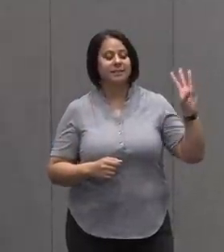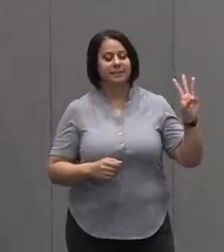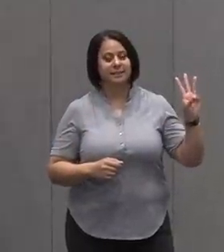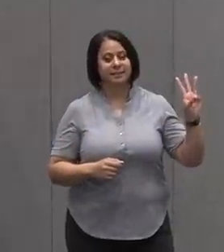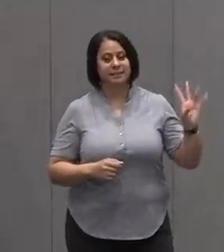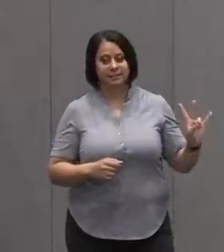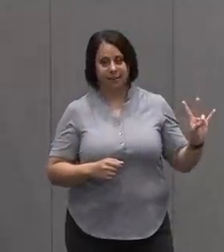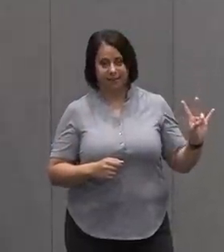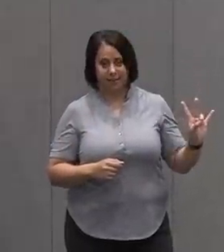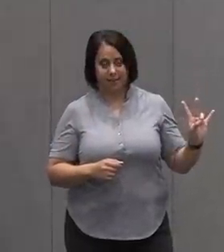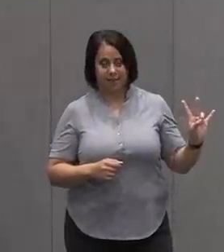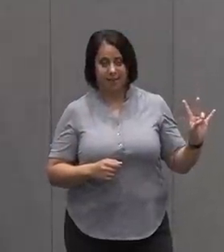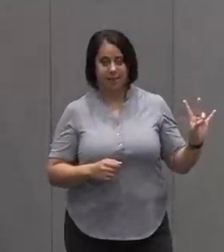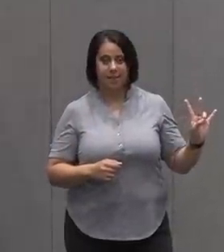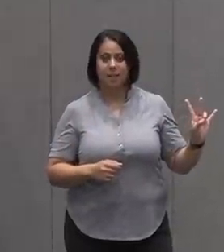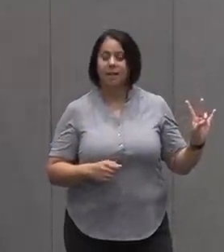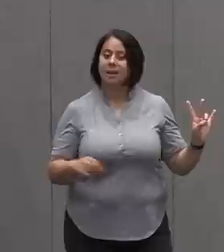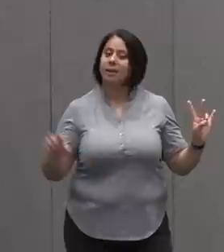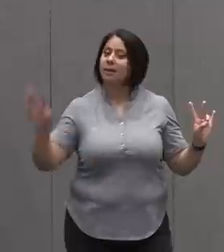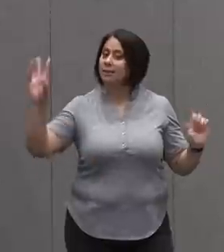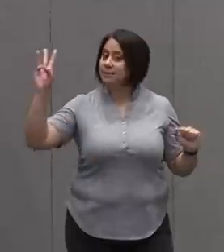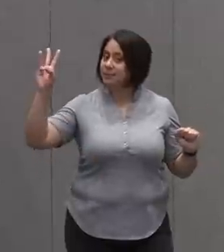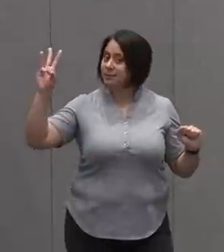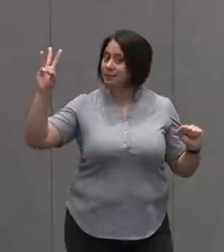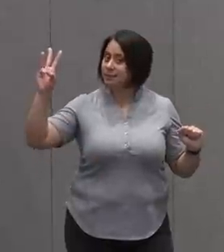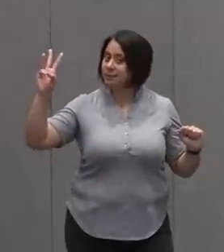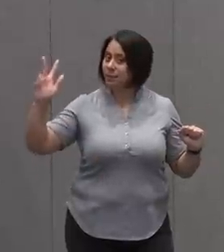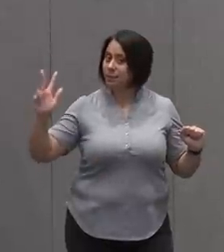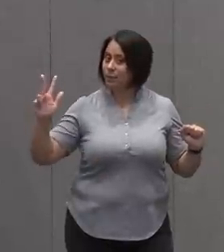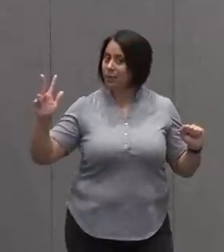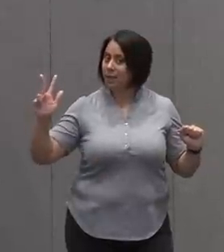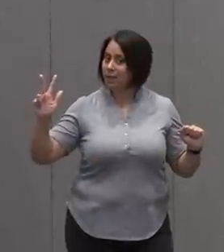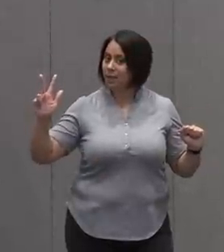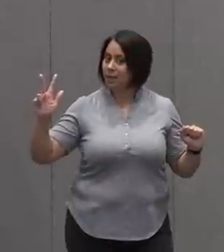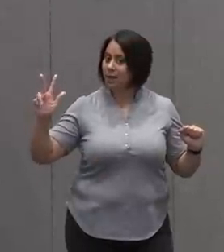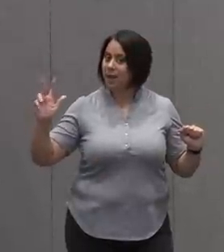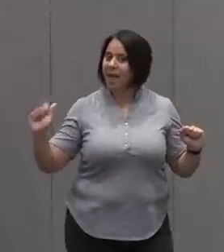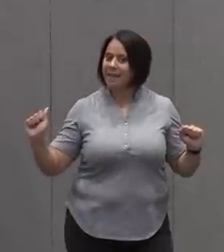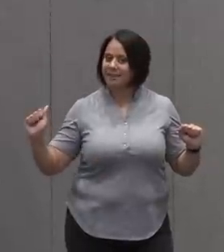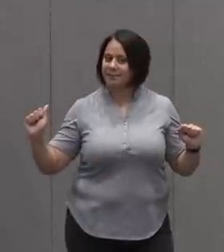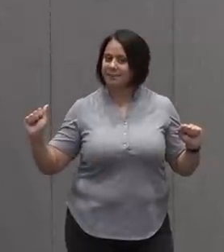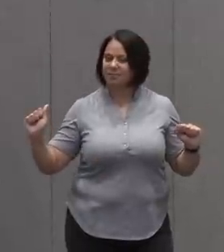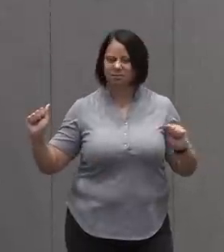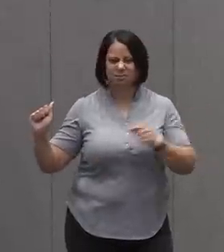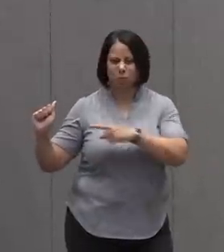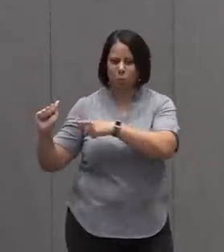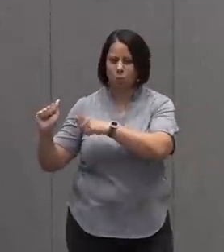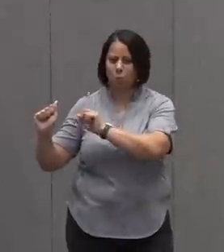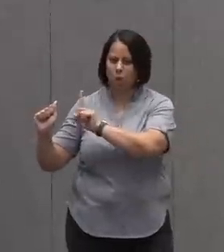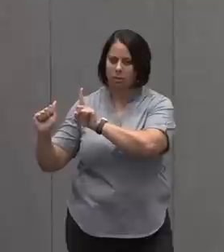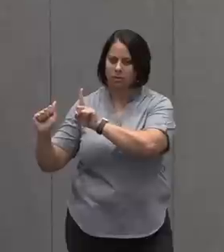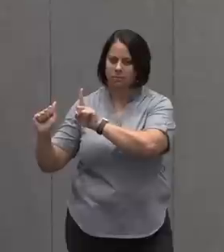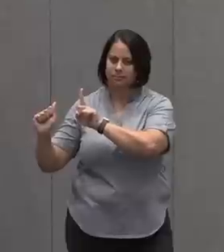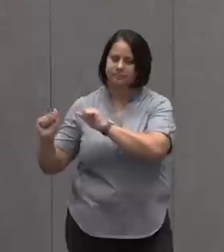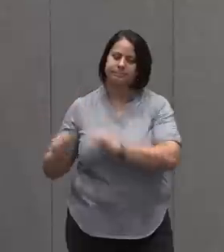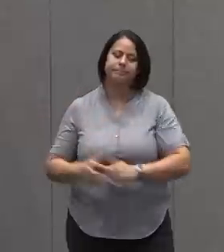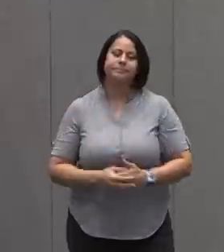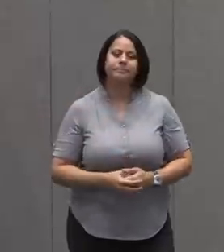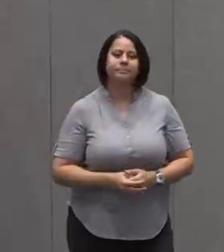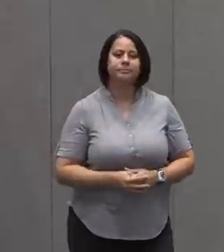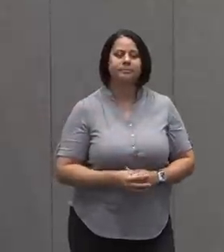7. And I have a 6, 3, and an ace, which is 1.